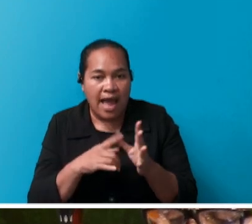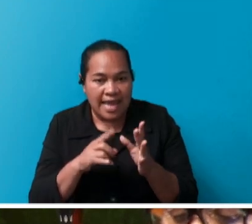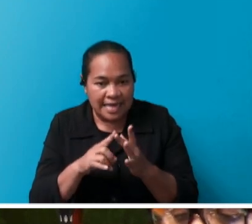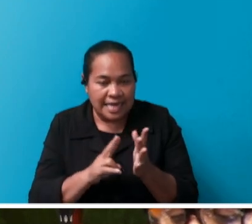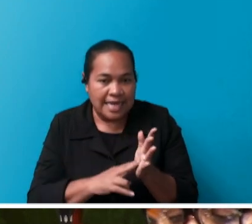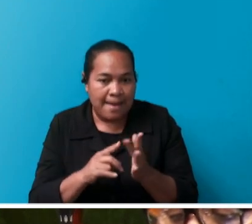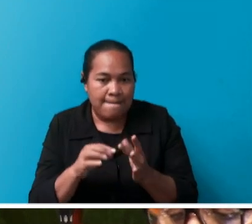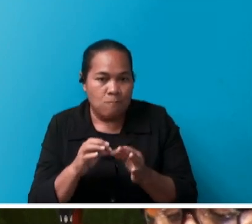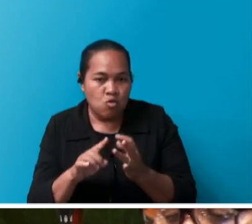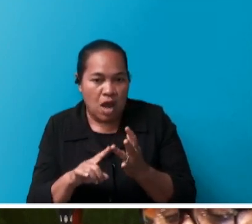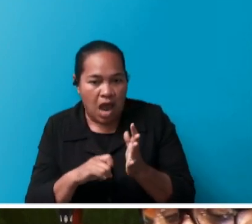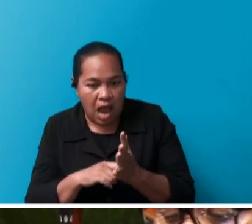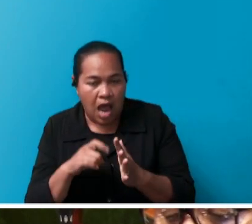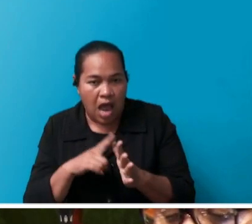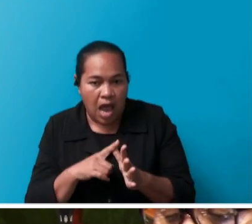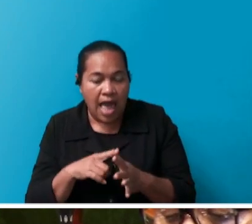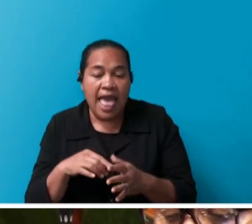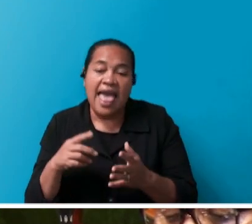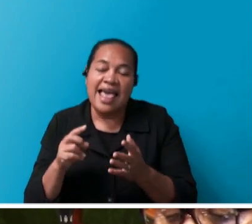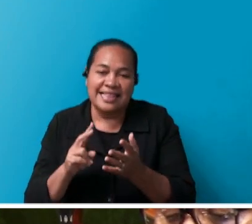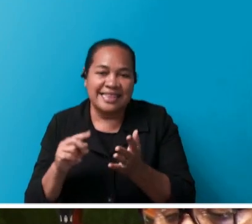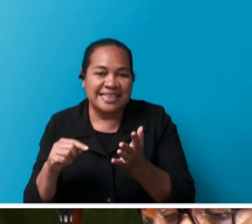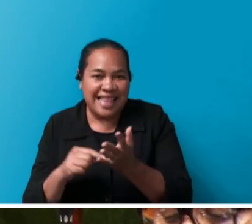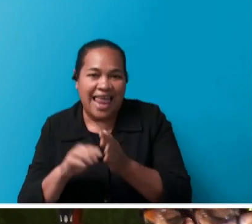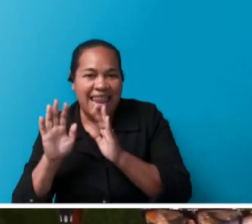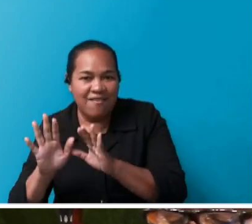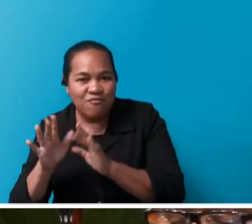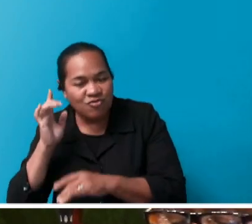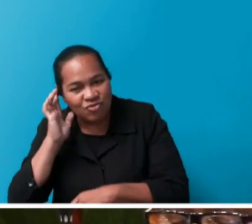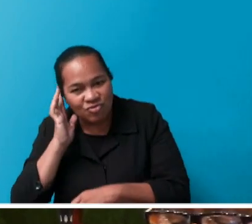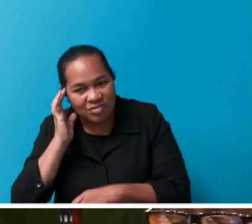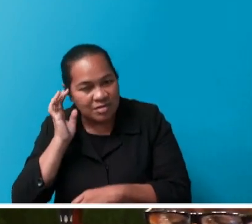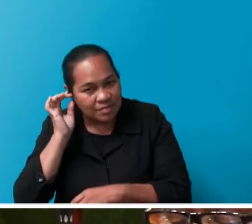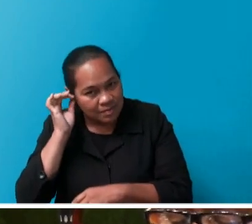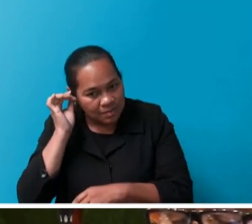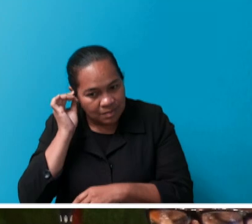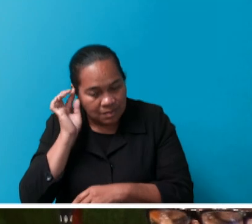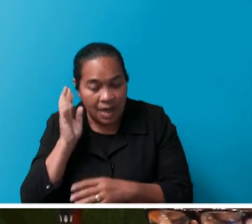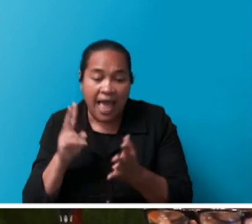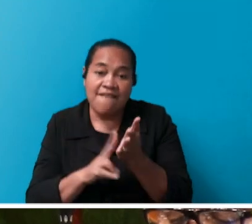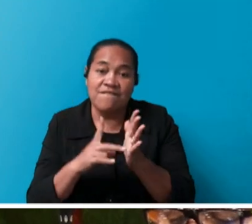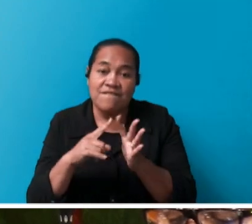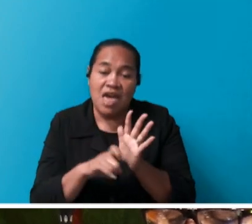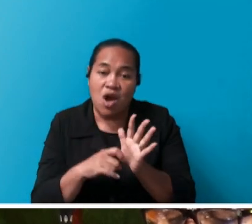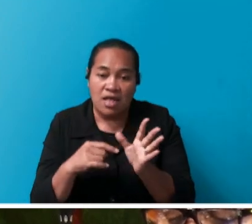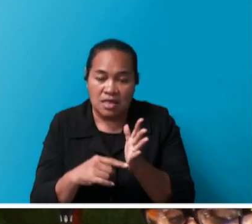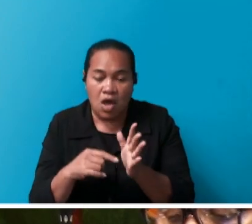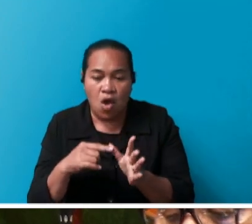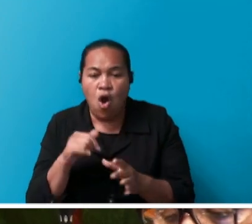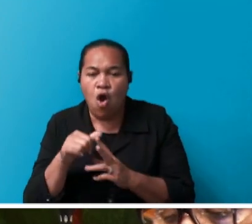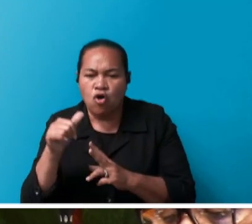Verata Nursing Station in Tailebu. In addition, Mr. Speaker, the SHAPE project will undertake